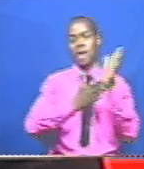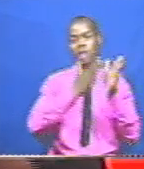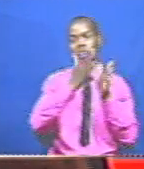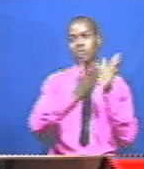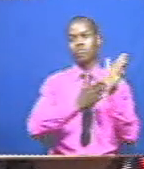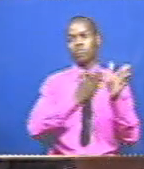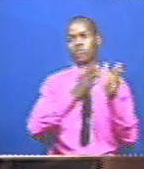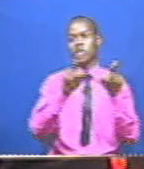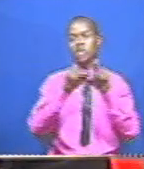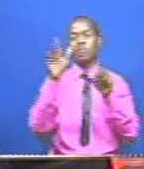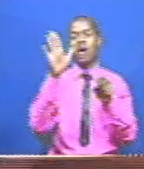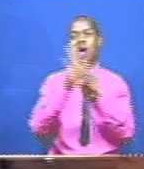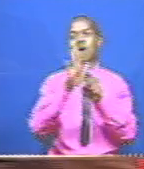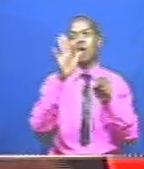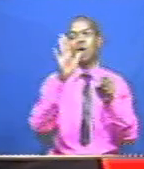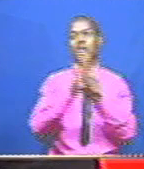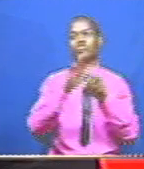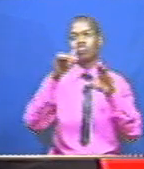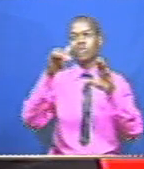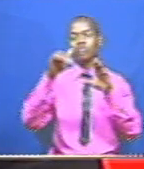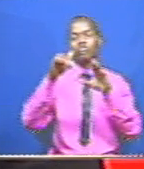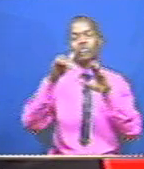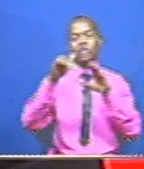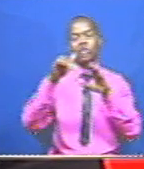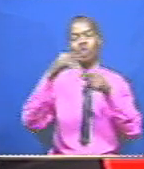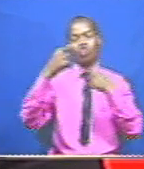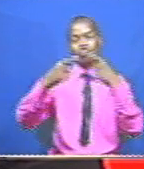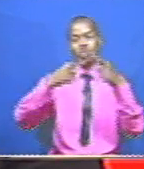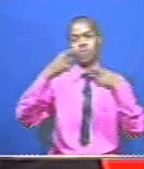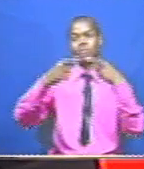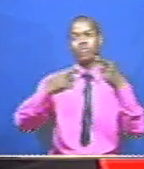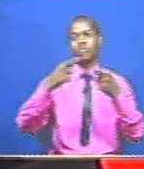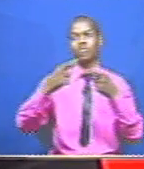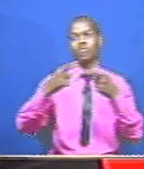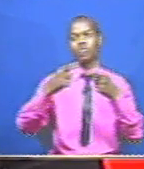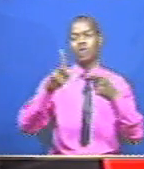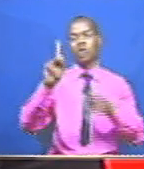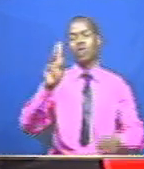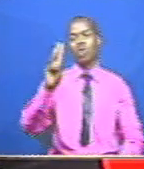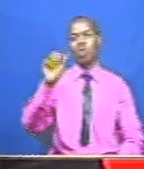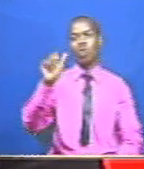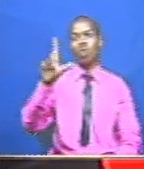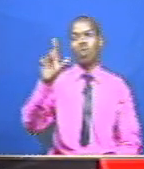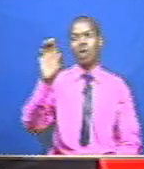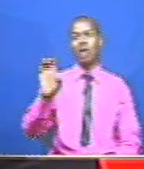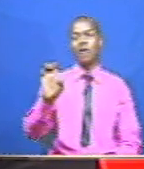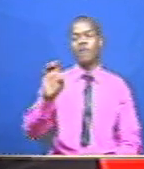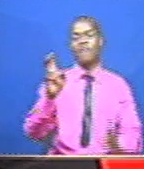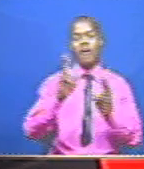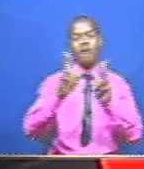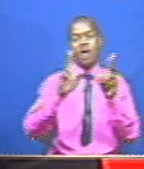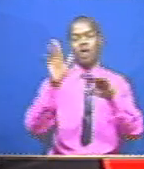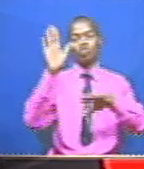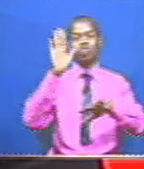and a lot of them are in motion as we speak. Mm-hmm. Kwale County is a very good